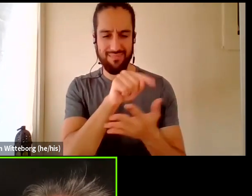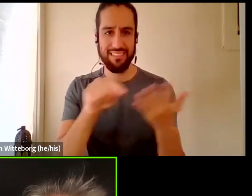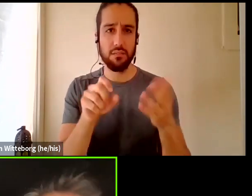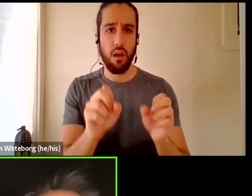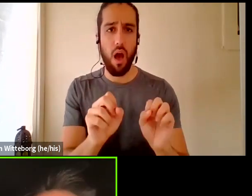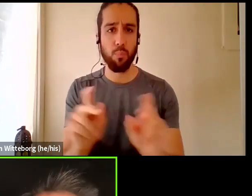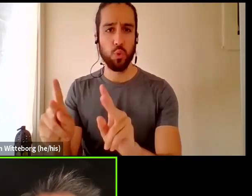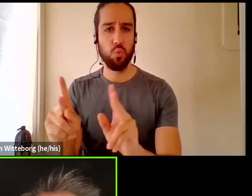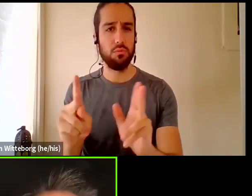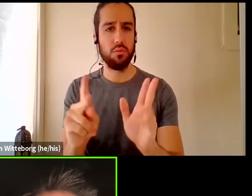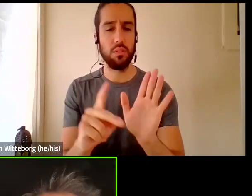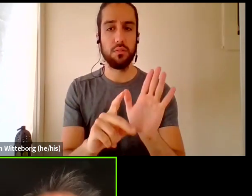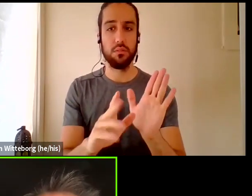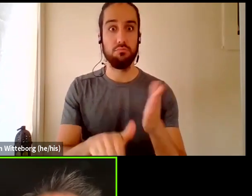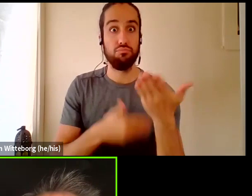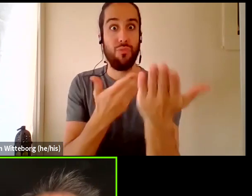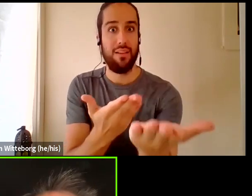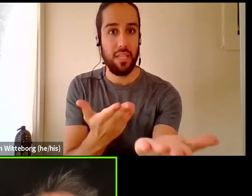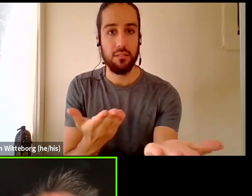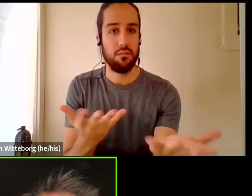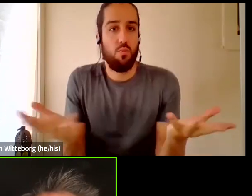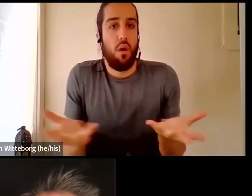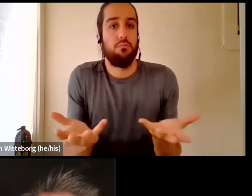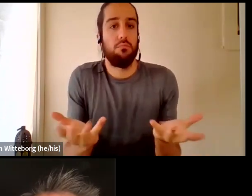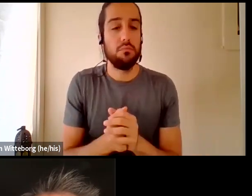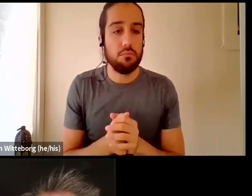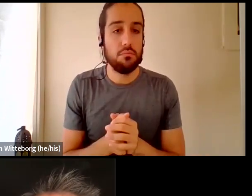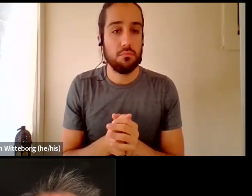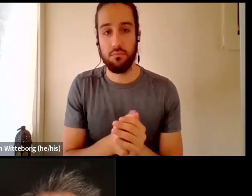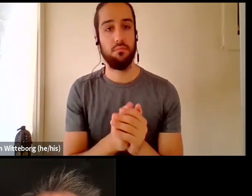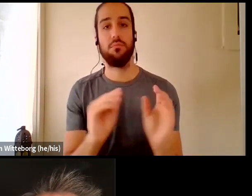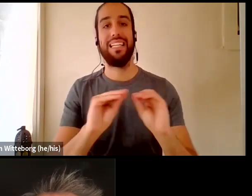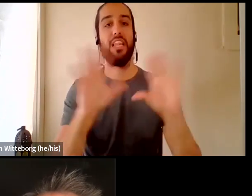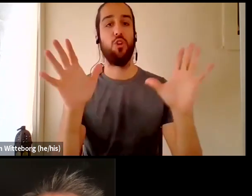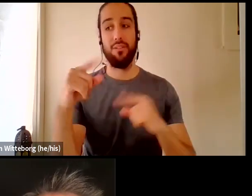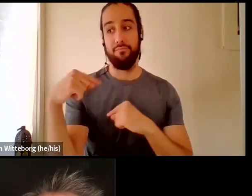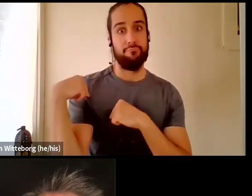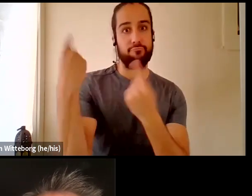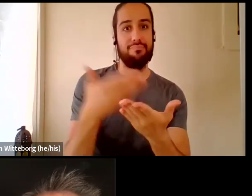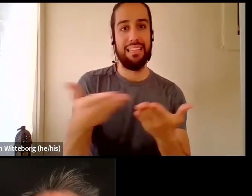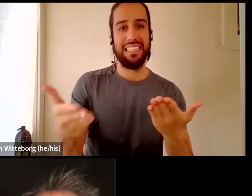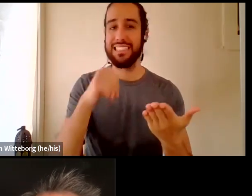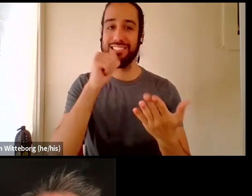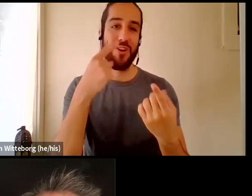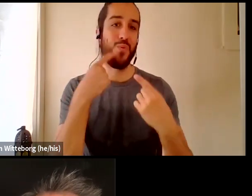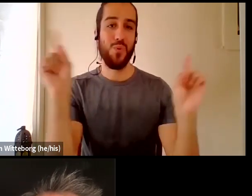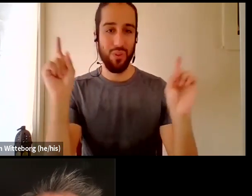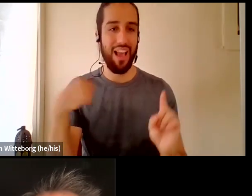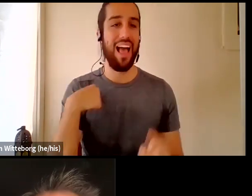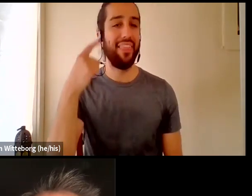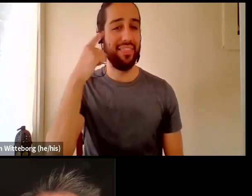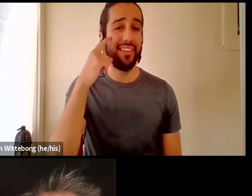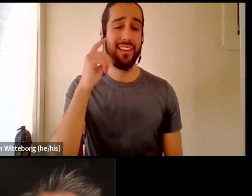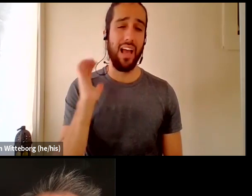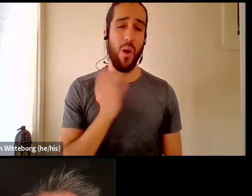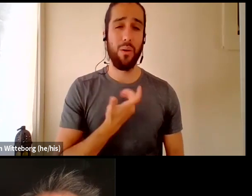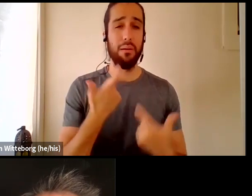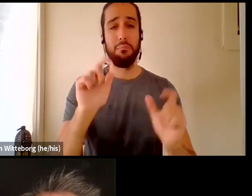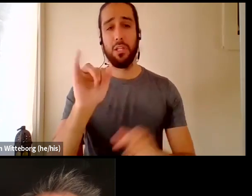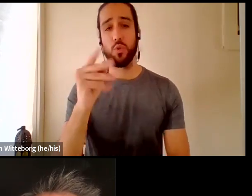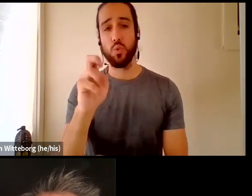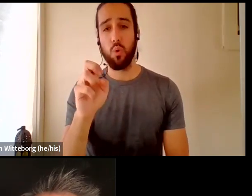You know, clearly things have not been working, I think I shared with you, my big joke is like Mother Nature is like going,